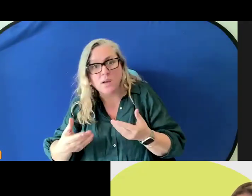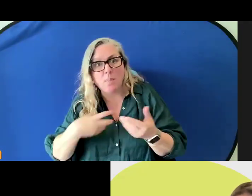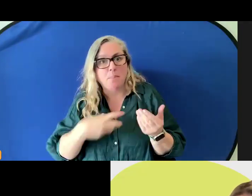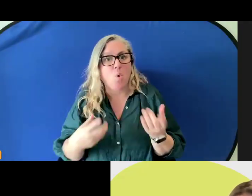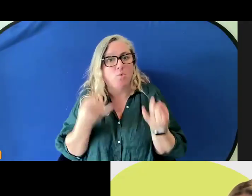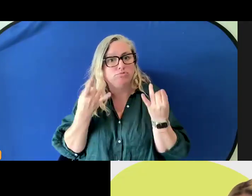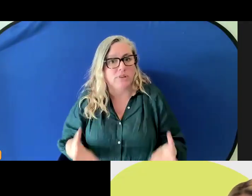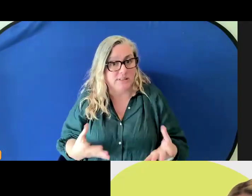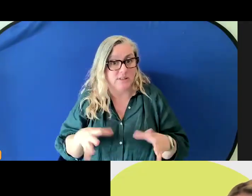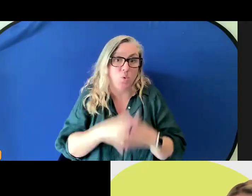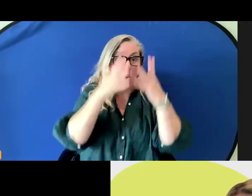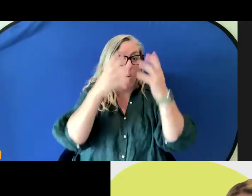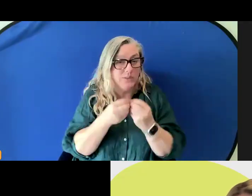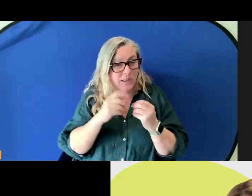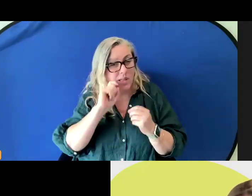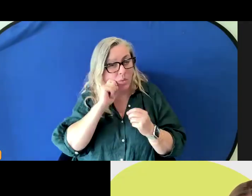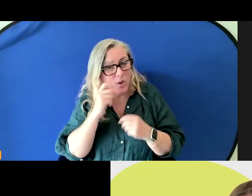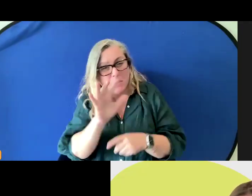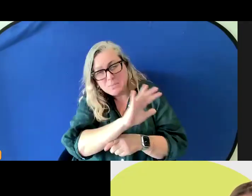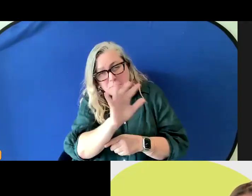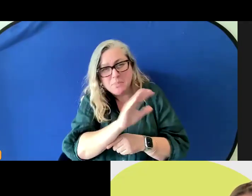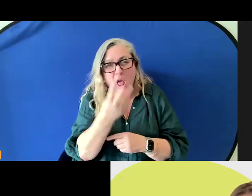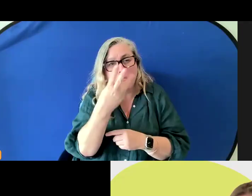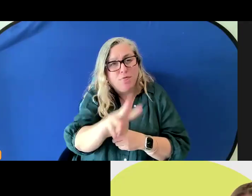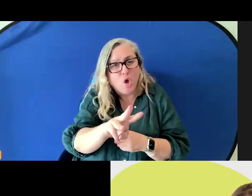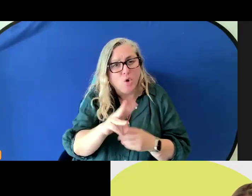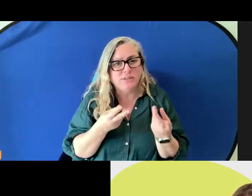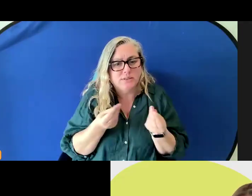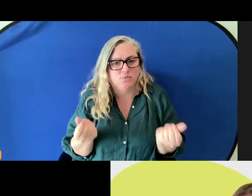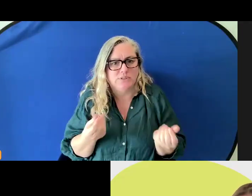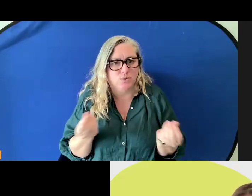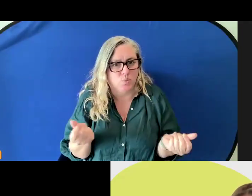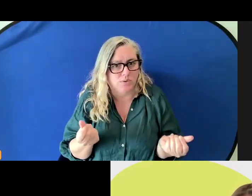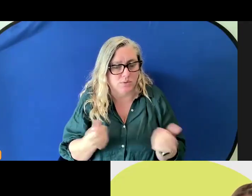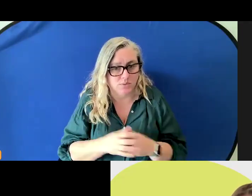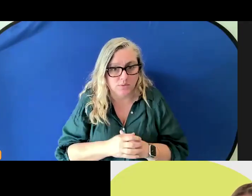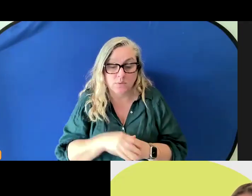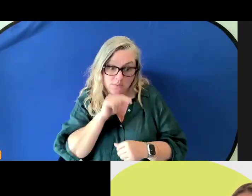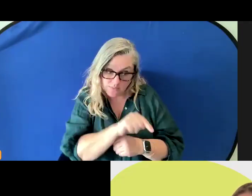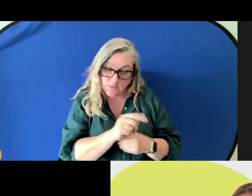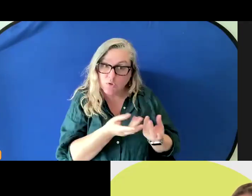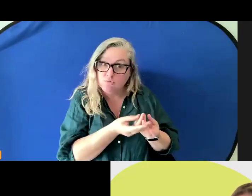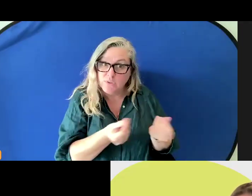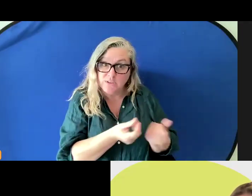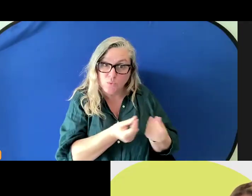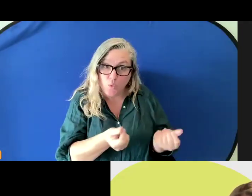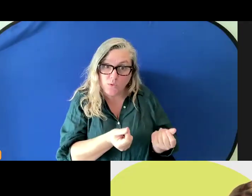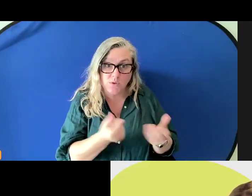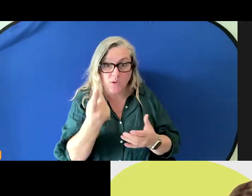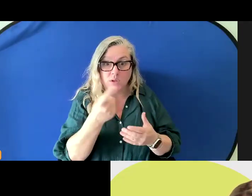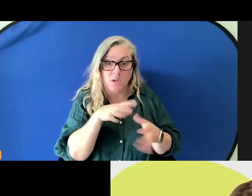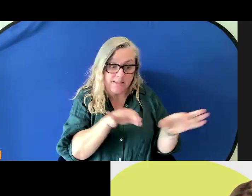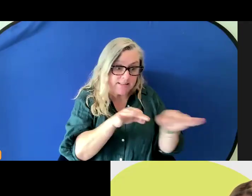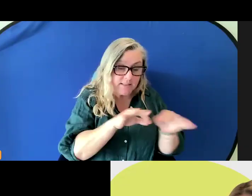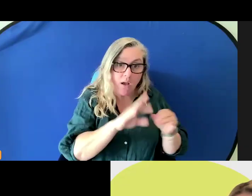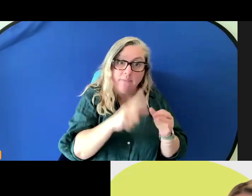of 30 resources for this wave. And importantly, these resources are not only designed for the